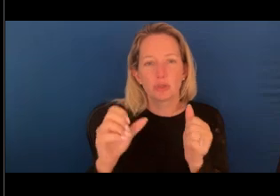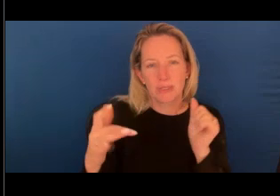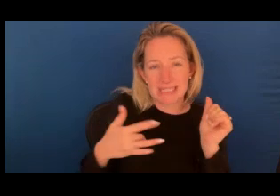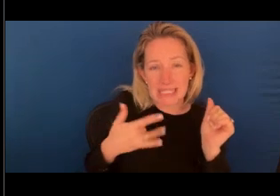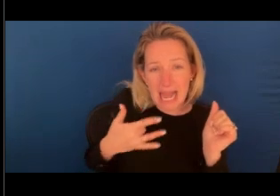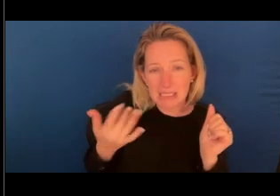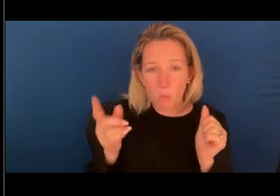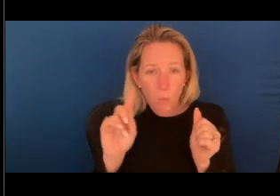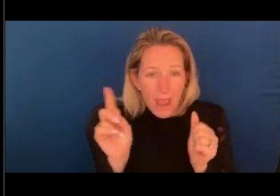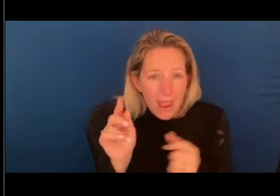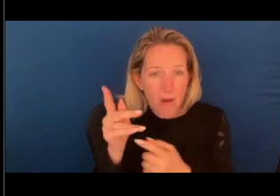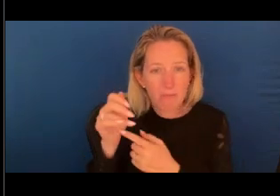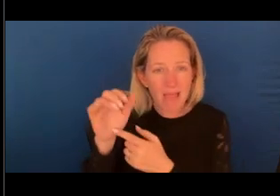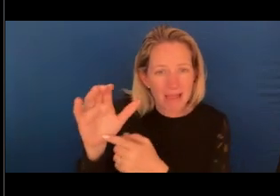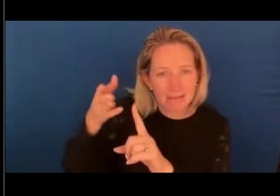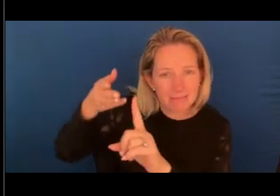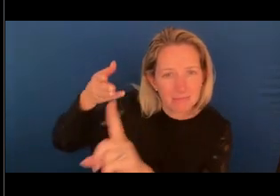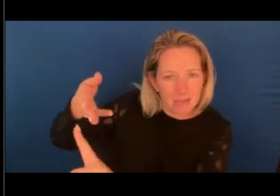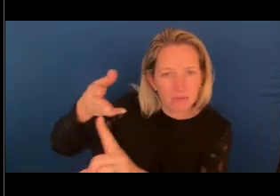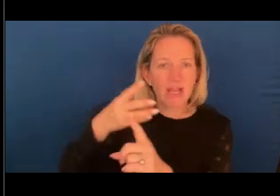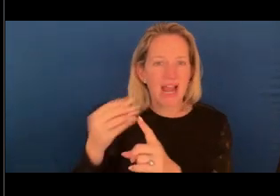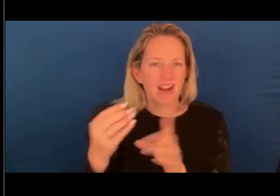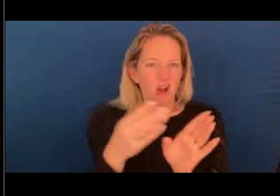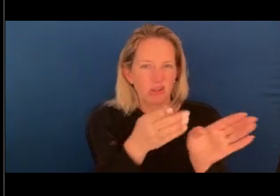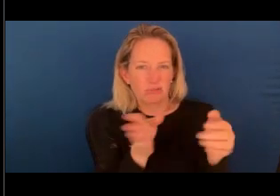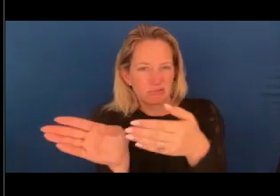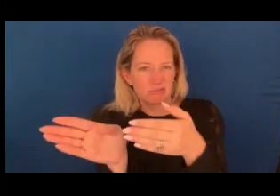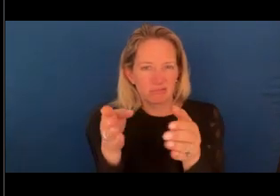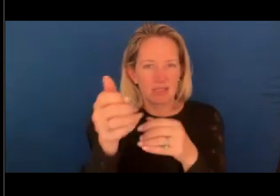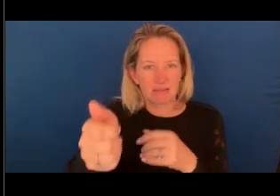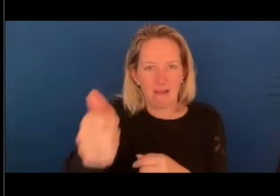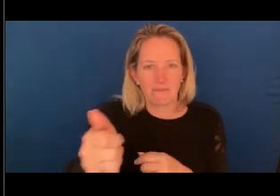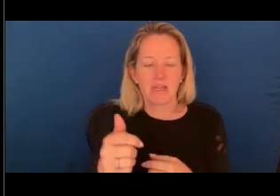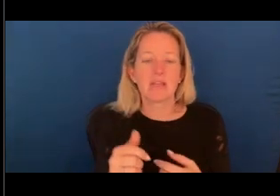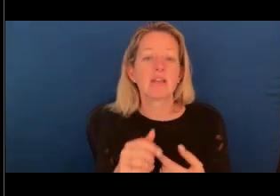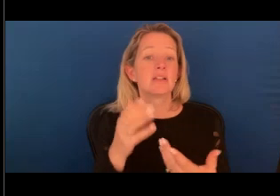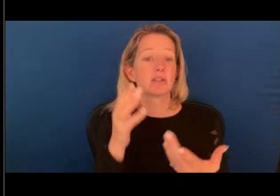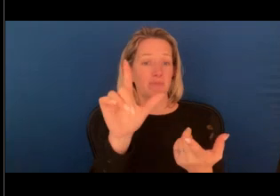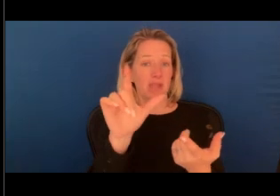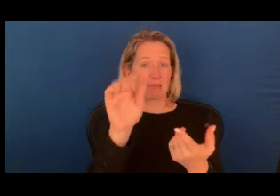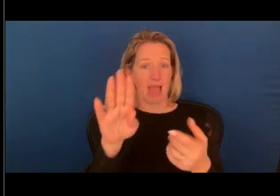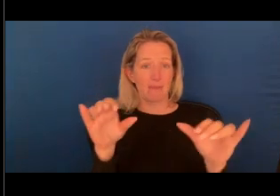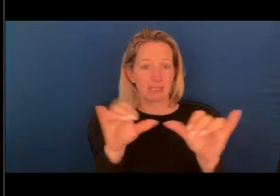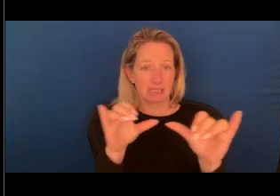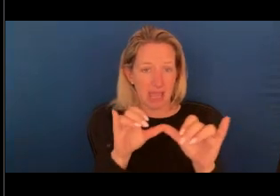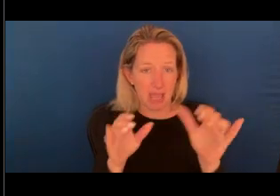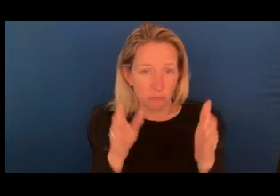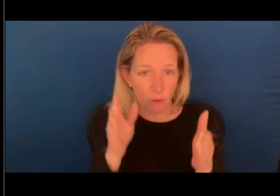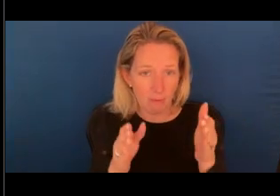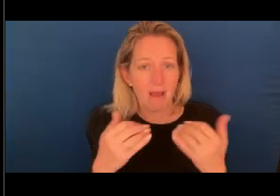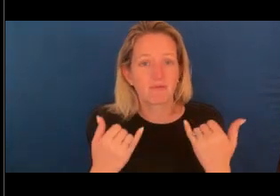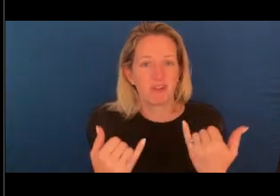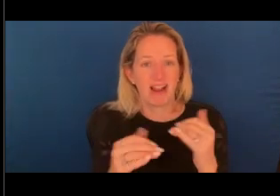are concentrating and redirect efforts. So this is a mock-up of the lab scale developed robot that's under development right now by Kirsten